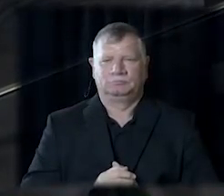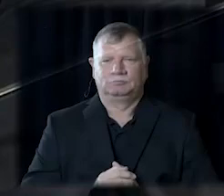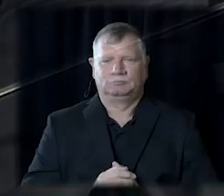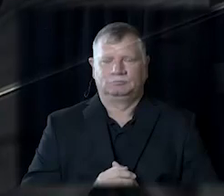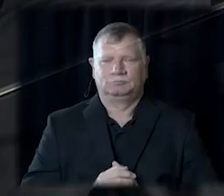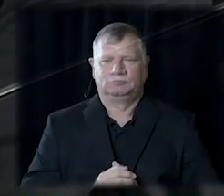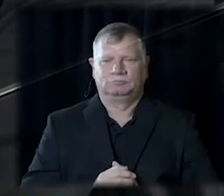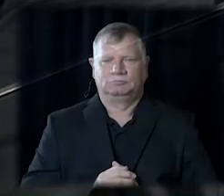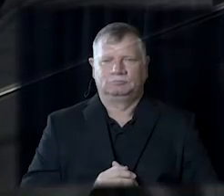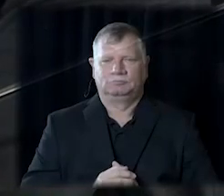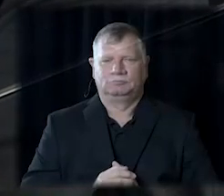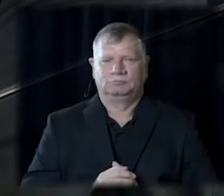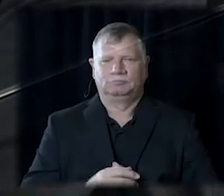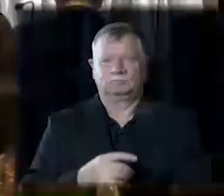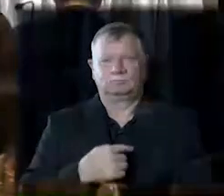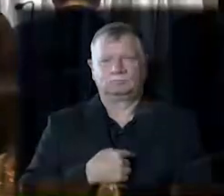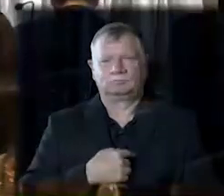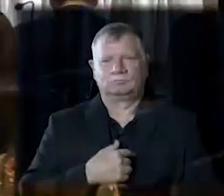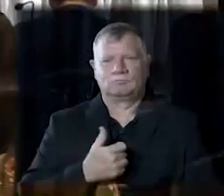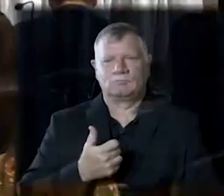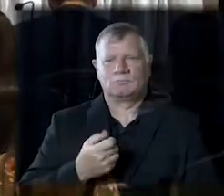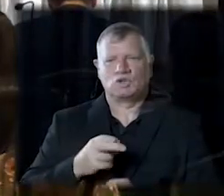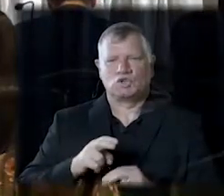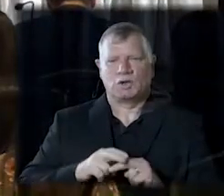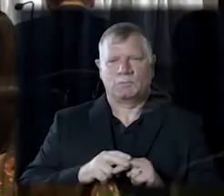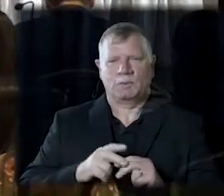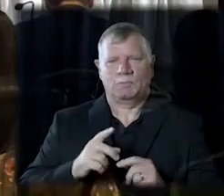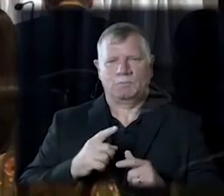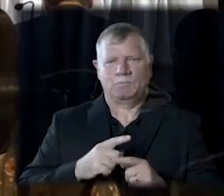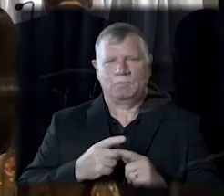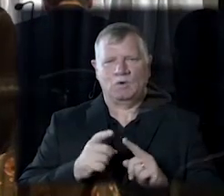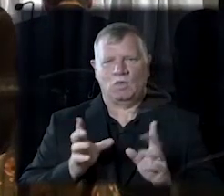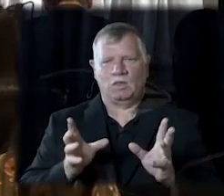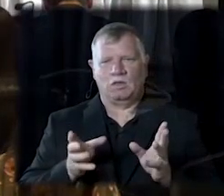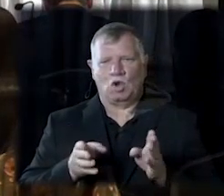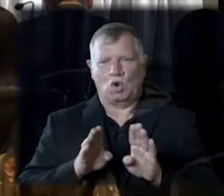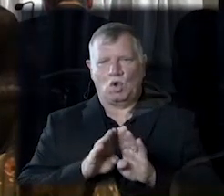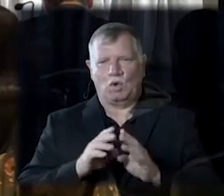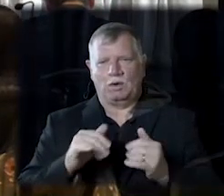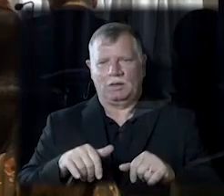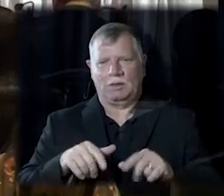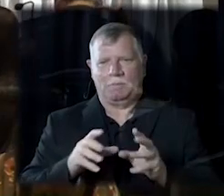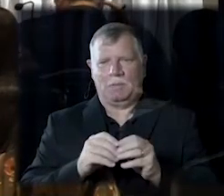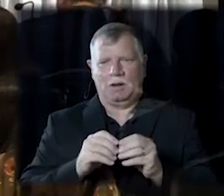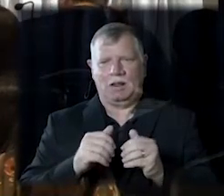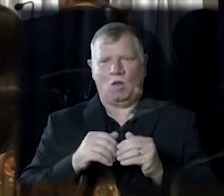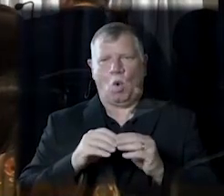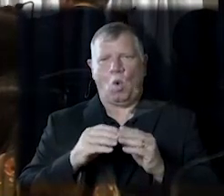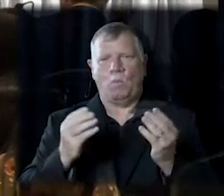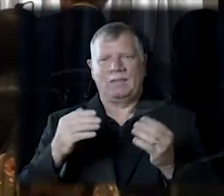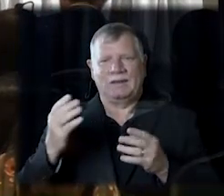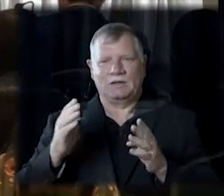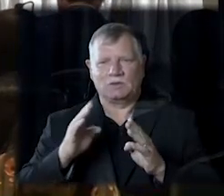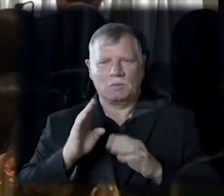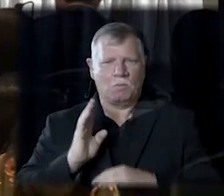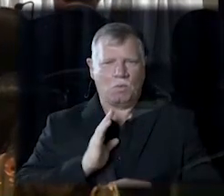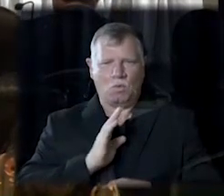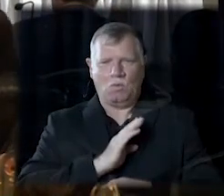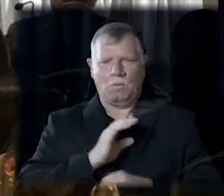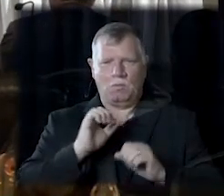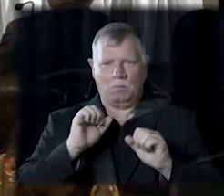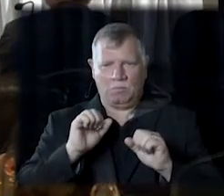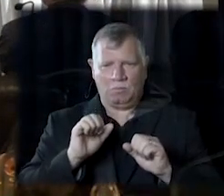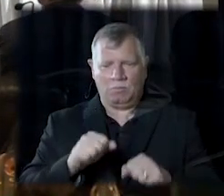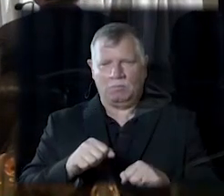Chairman, I'd like to make the following motion. Between the adjournment of this meeting and the opening of the board's next public meeting, the board may consider an